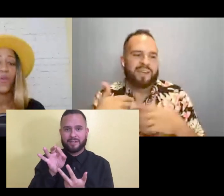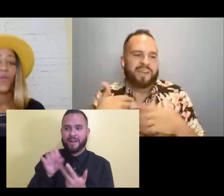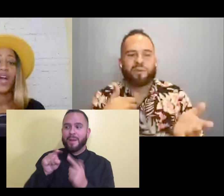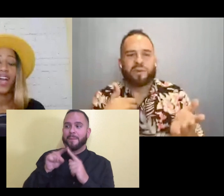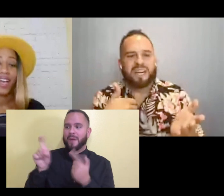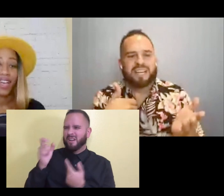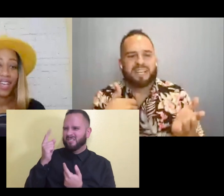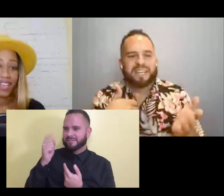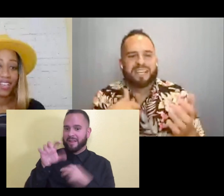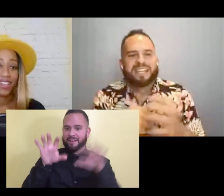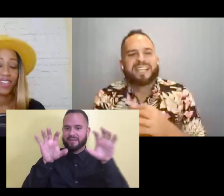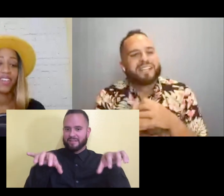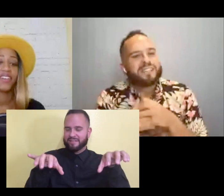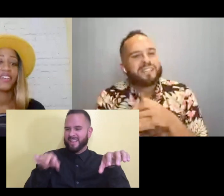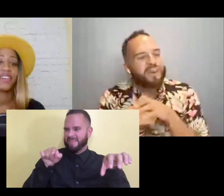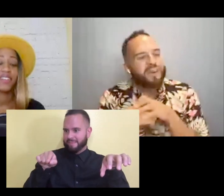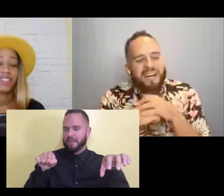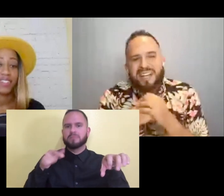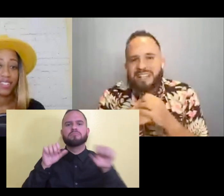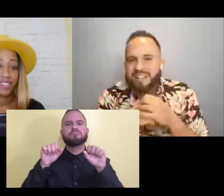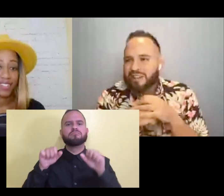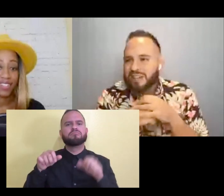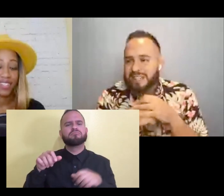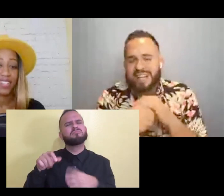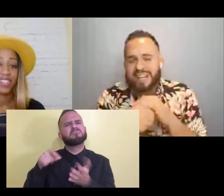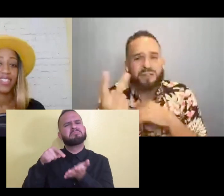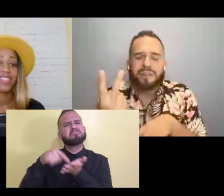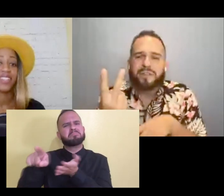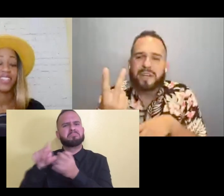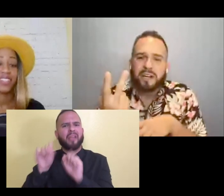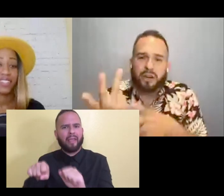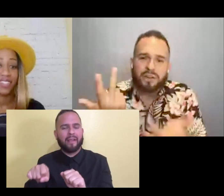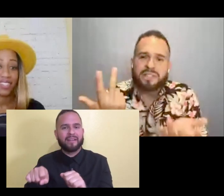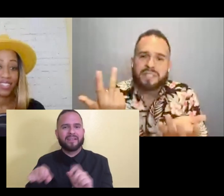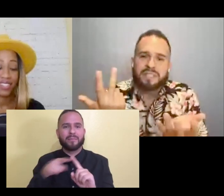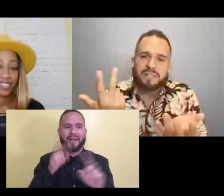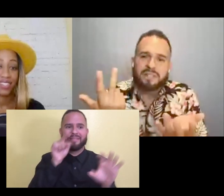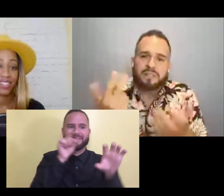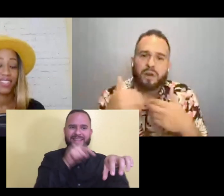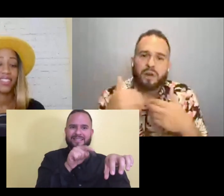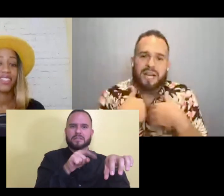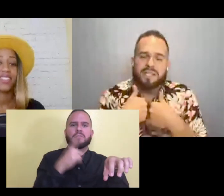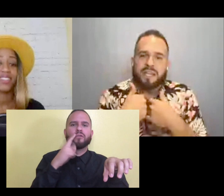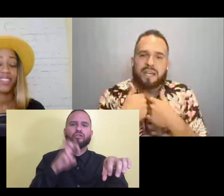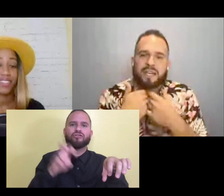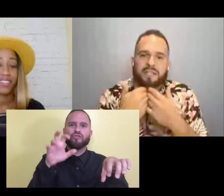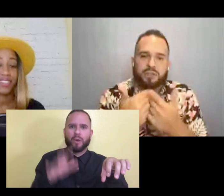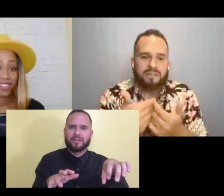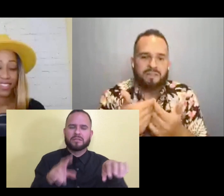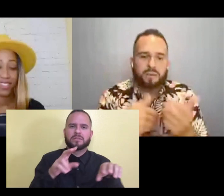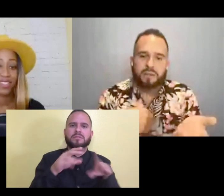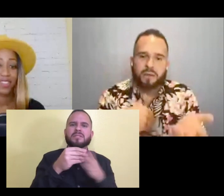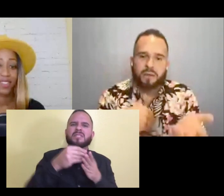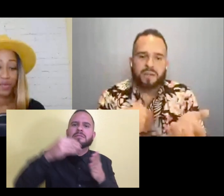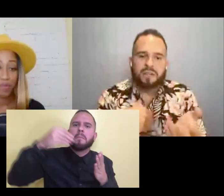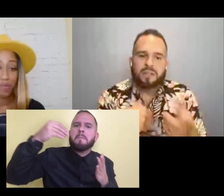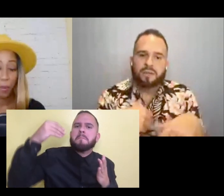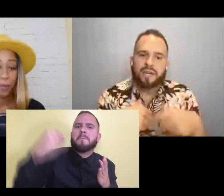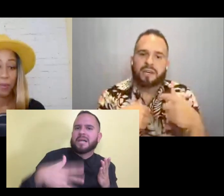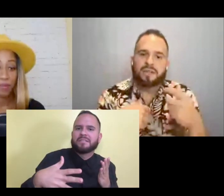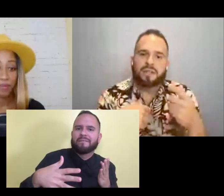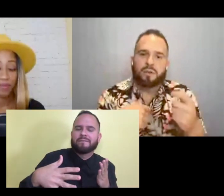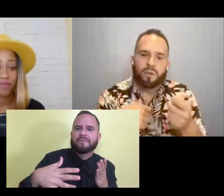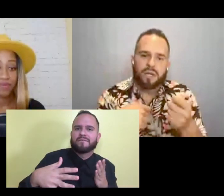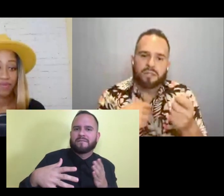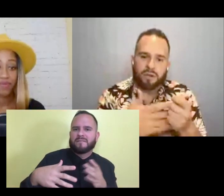can't afford that. So, Wow. they have two different currencies. So, as a traveler, when you go there, you